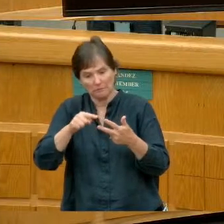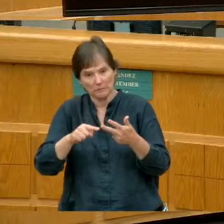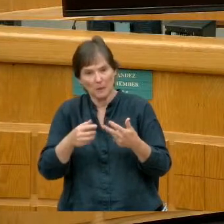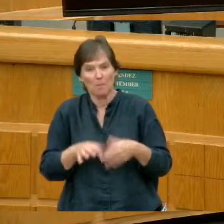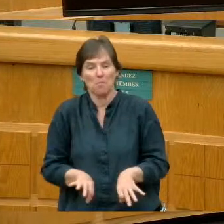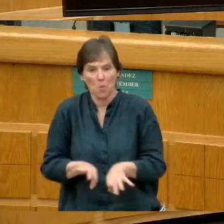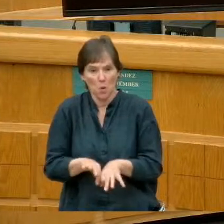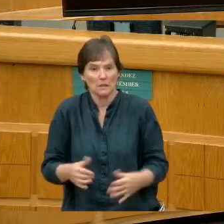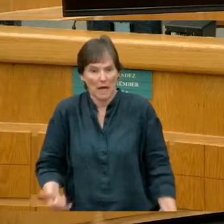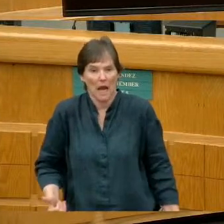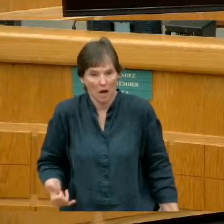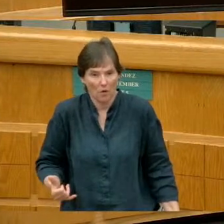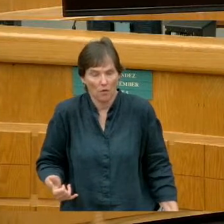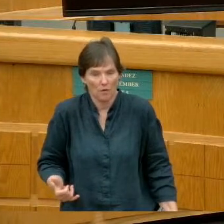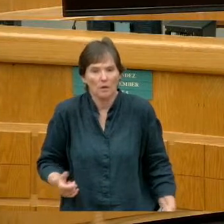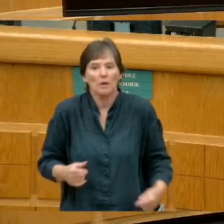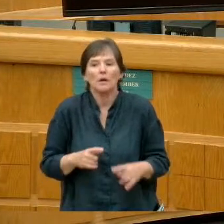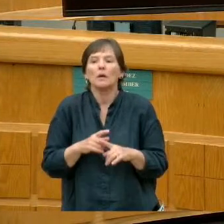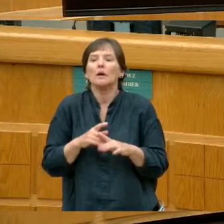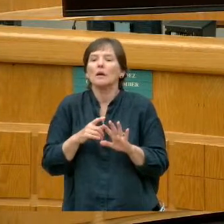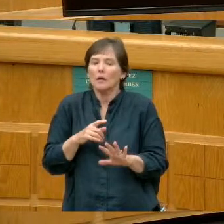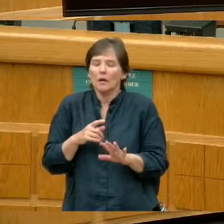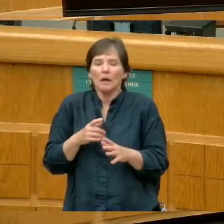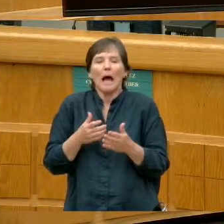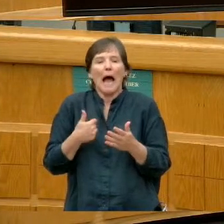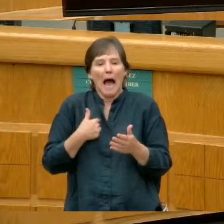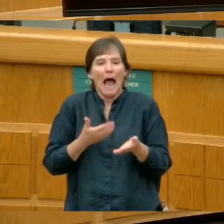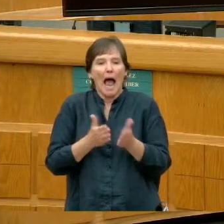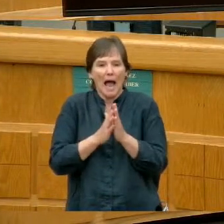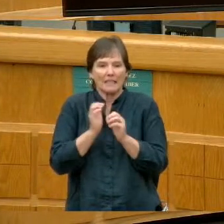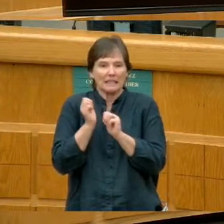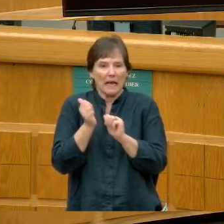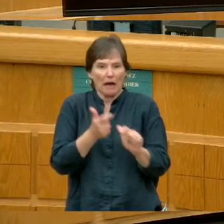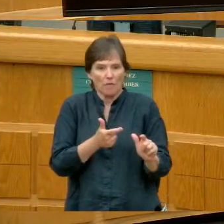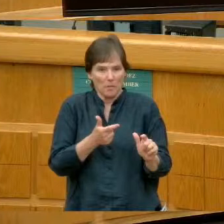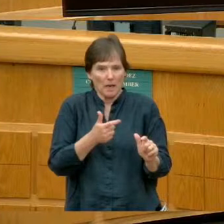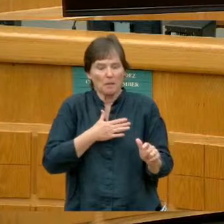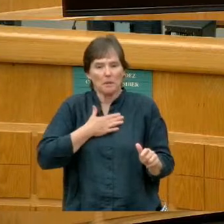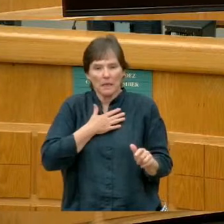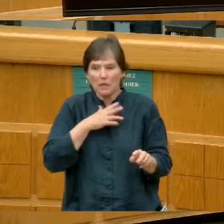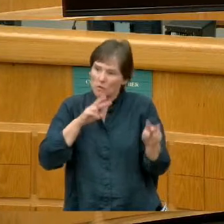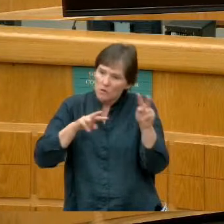for the sake of all of us, to do that today.